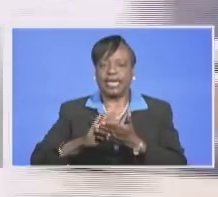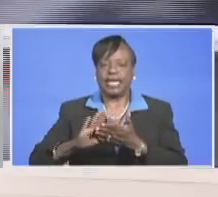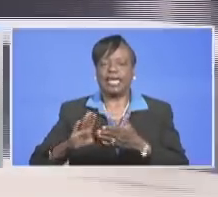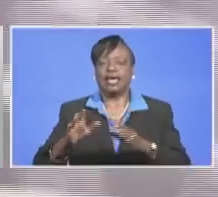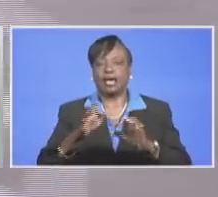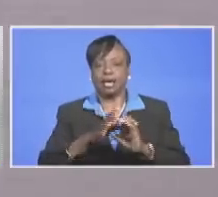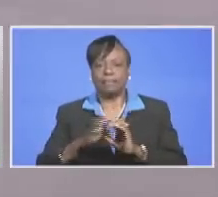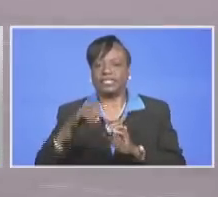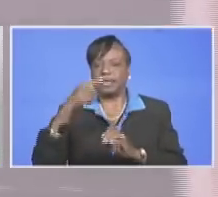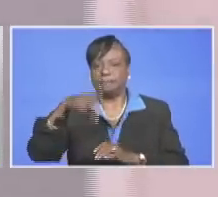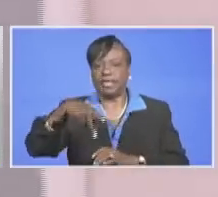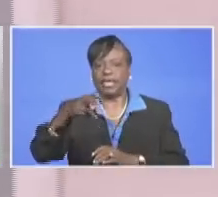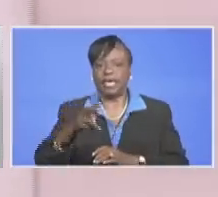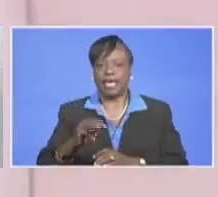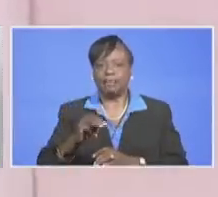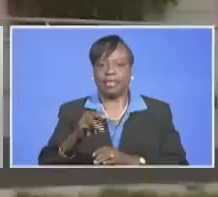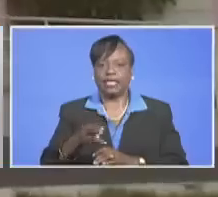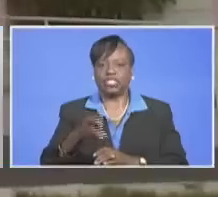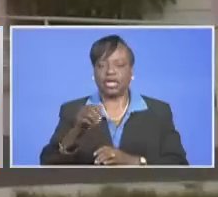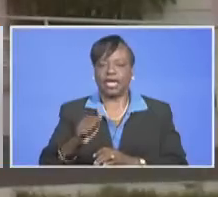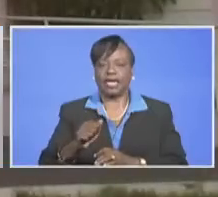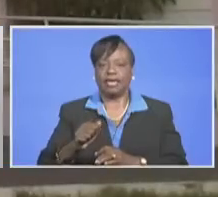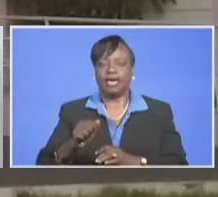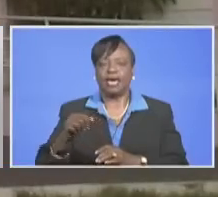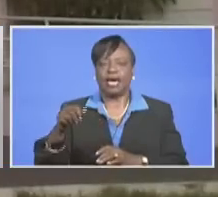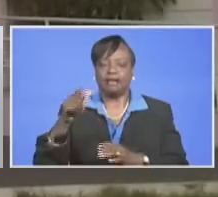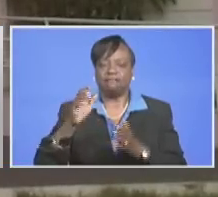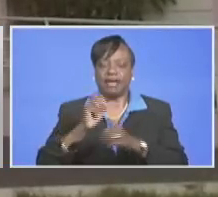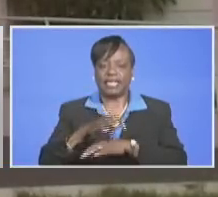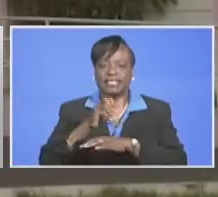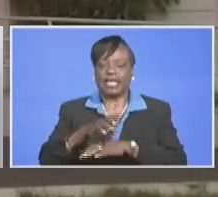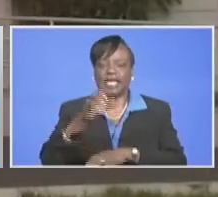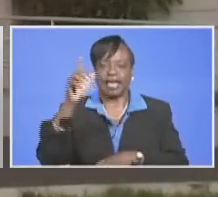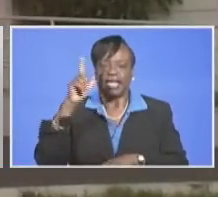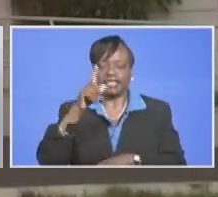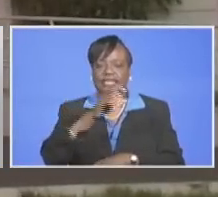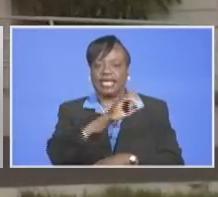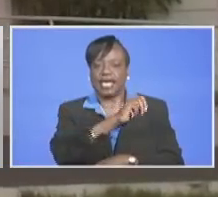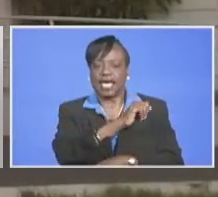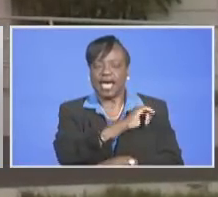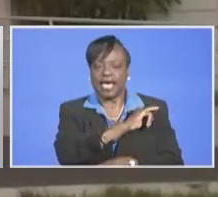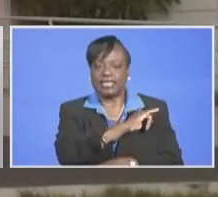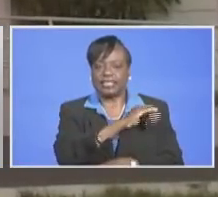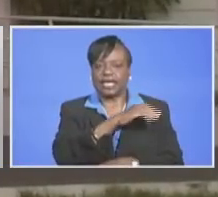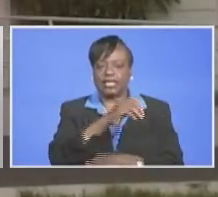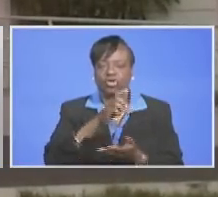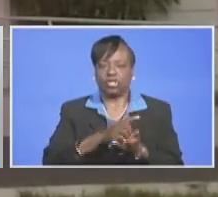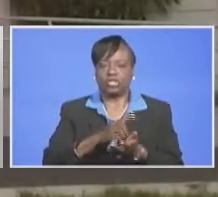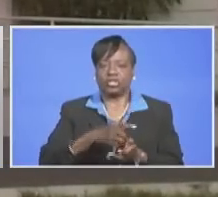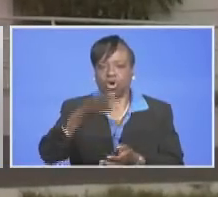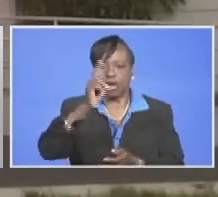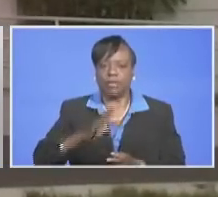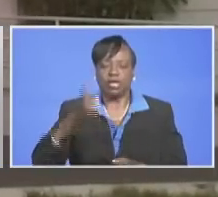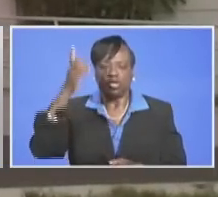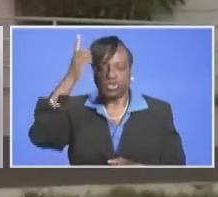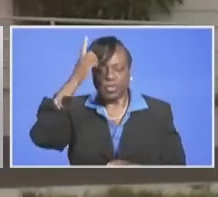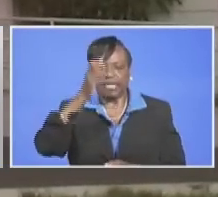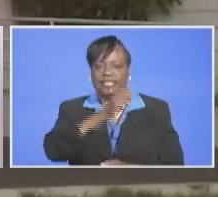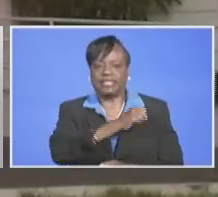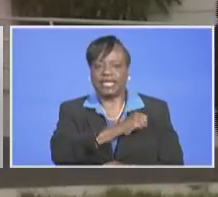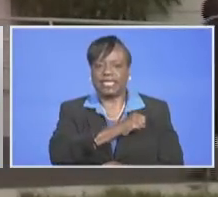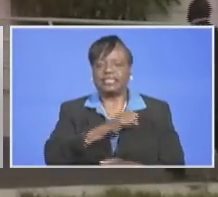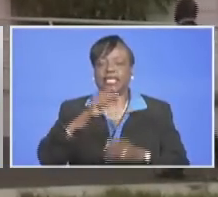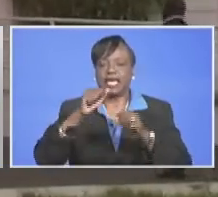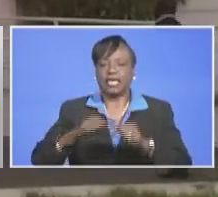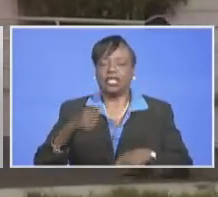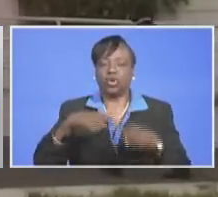PHA's legal advisor, Leslie Isaacs, a BTC engineer, and the Minister of Health, Dr. the Honorable Dwayne Sands, could take the stand